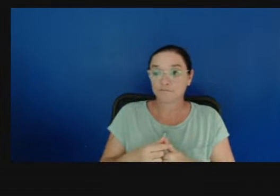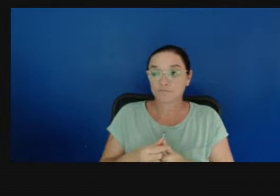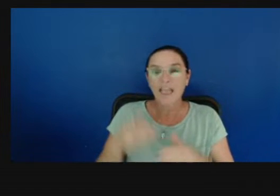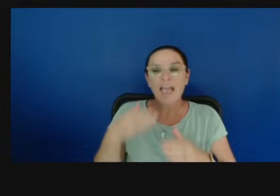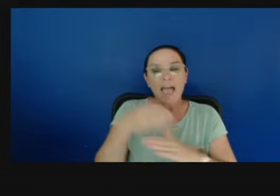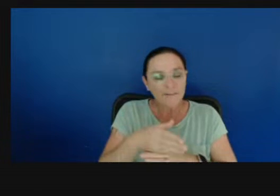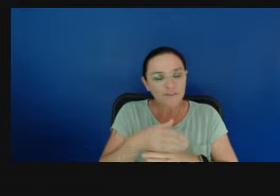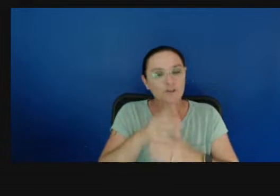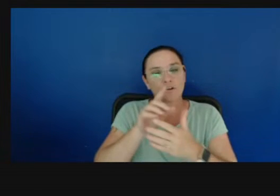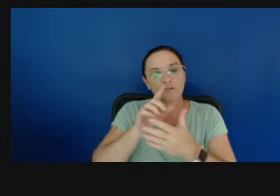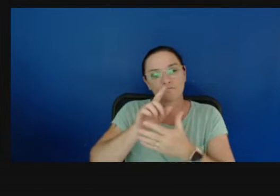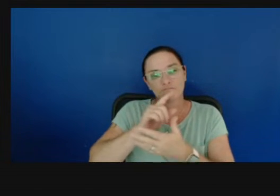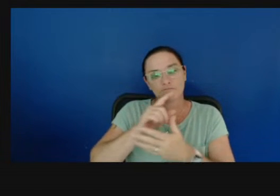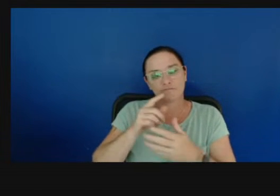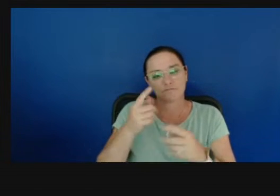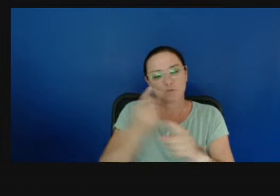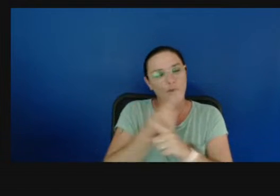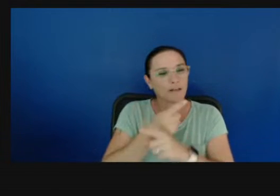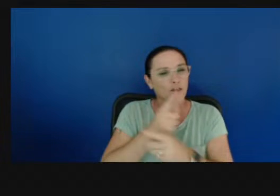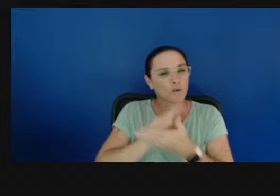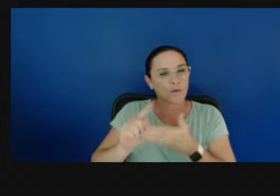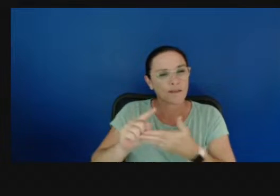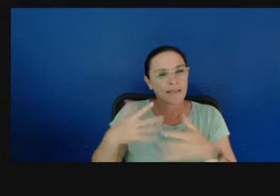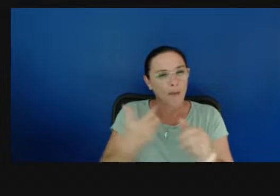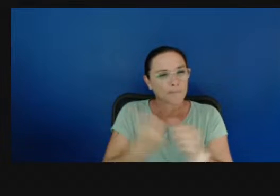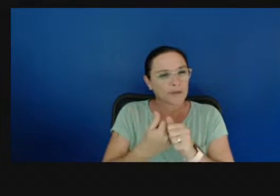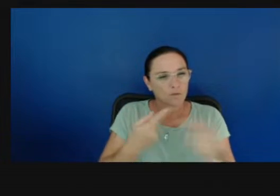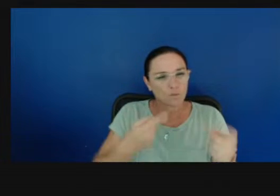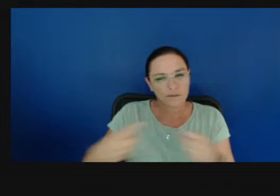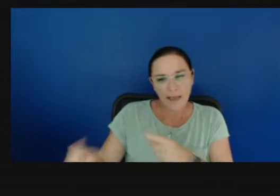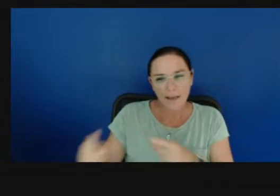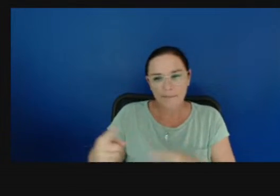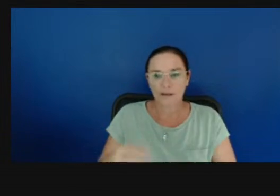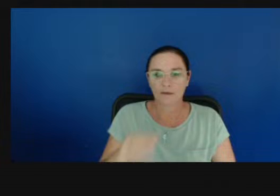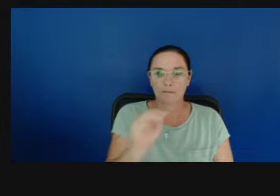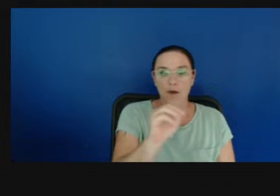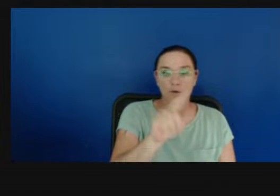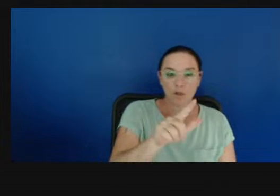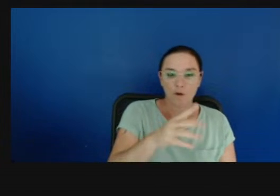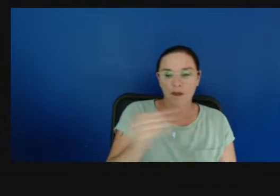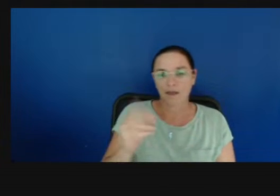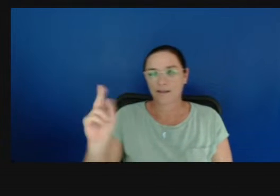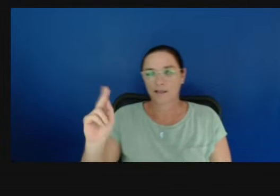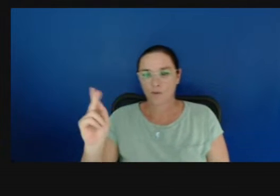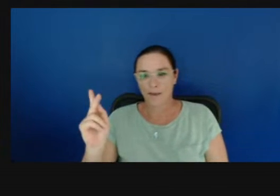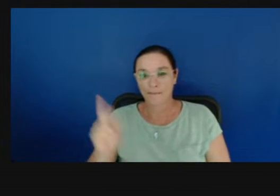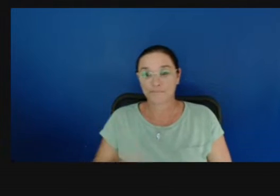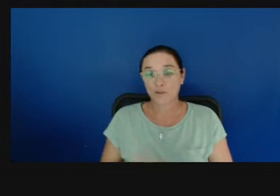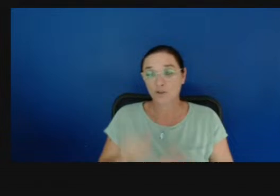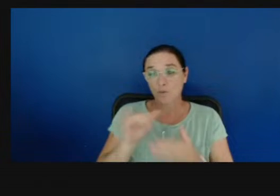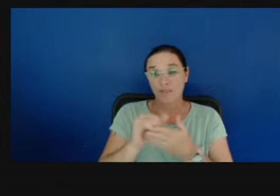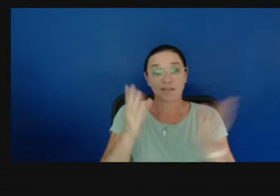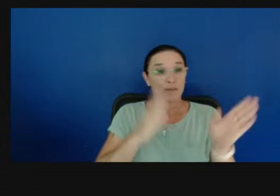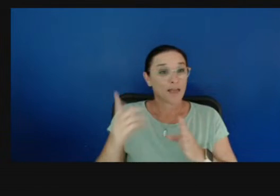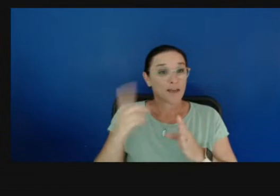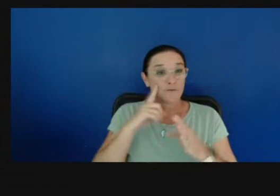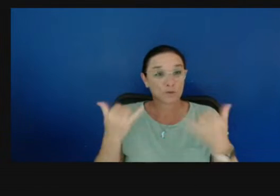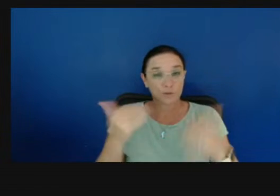update, looking at what's happening in Kilauea and Maunaloa. So that's our itinerary tonight.